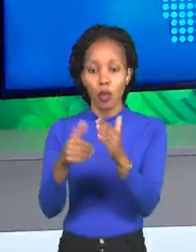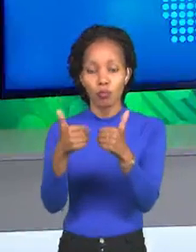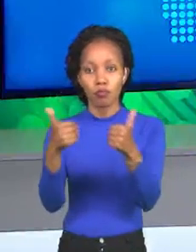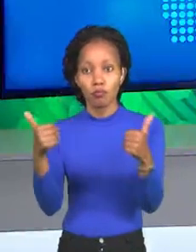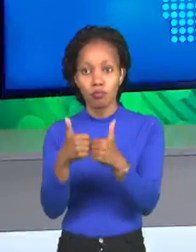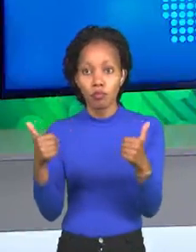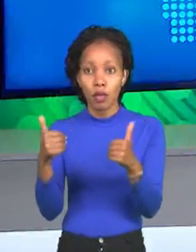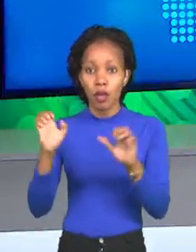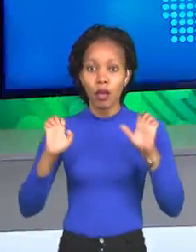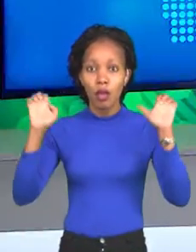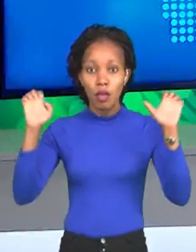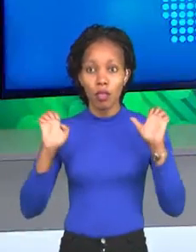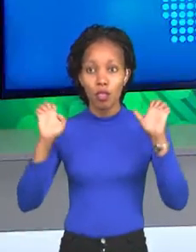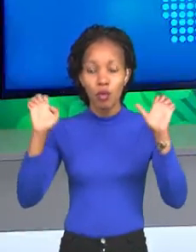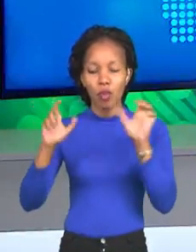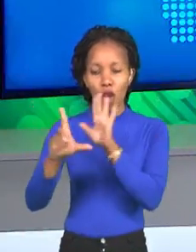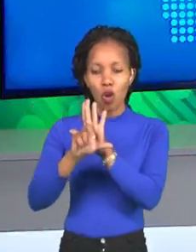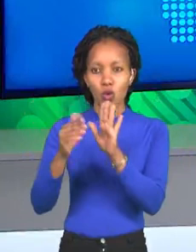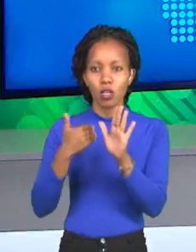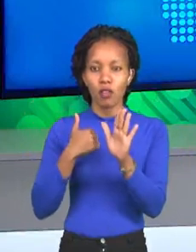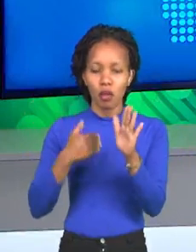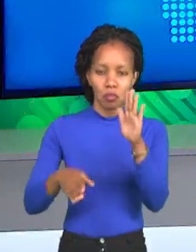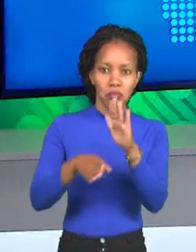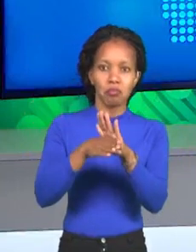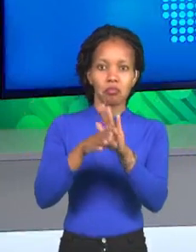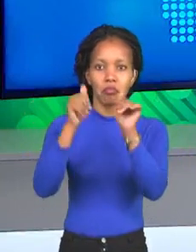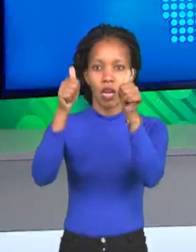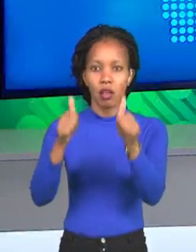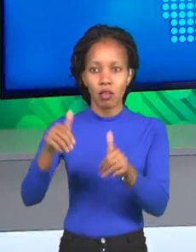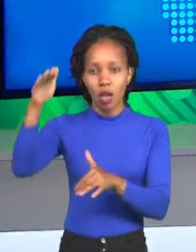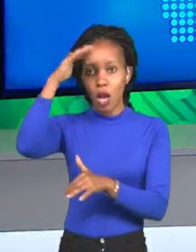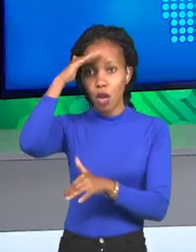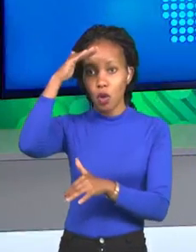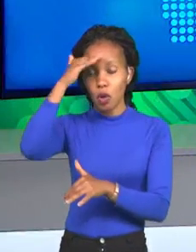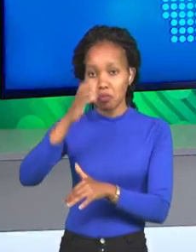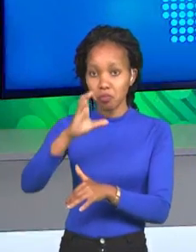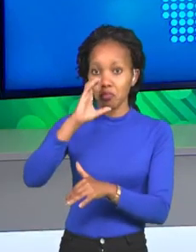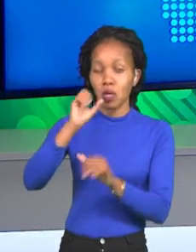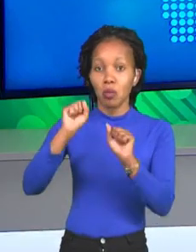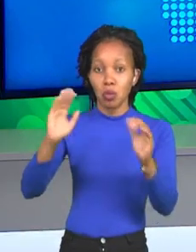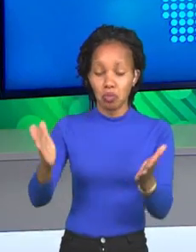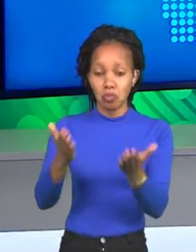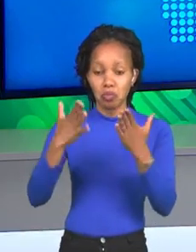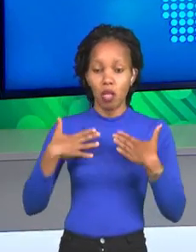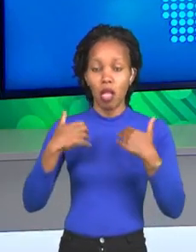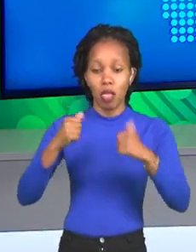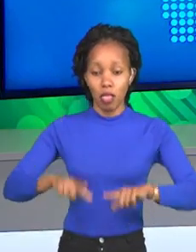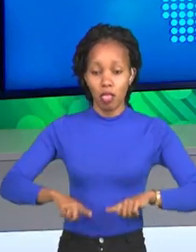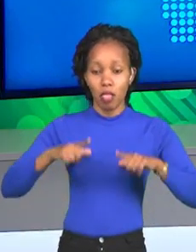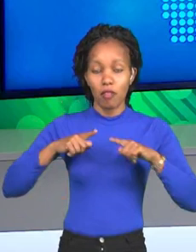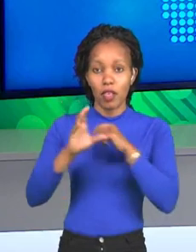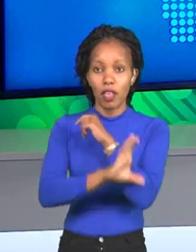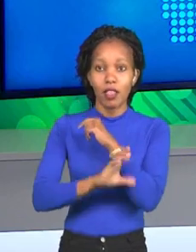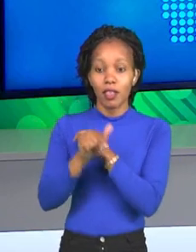Plus, Ethiopia passes tough laws banning advertising of alcoholic drinks so as to promote healthy living in the country.